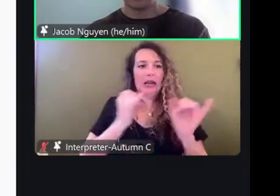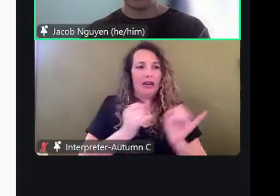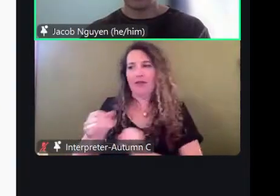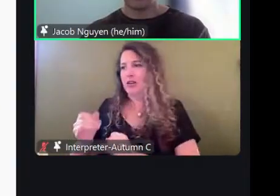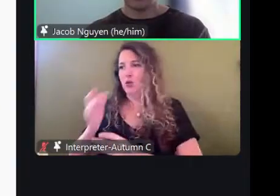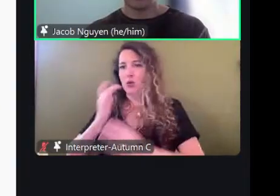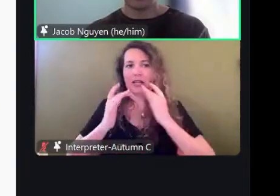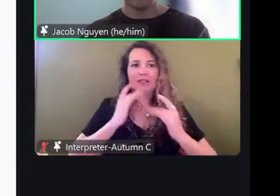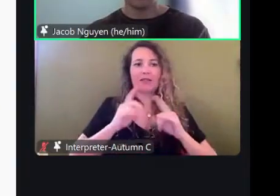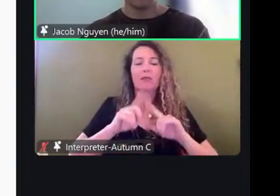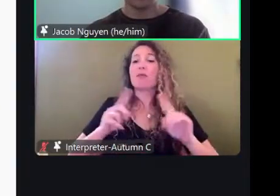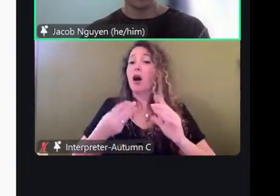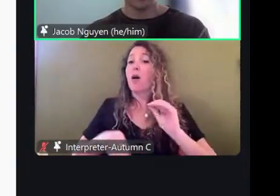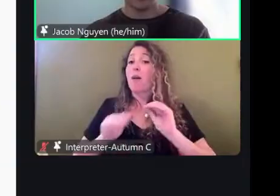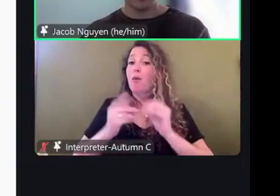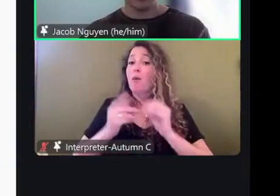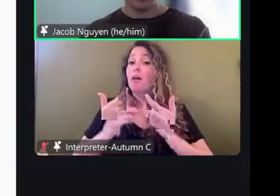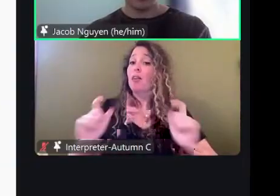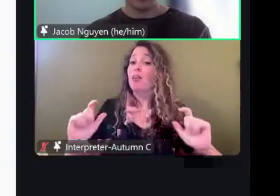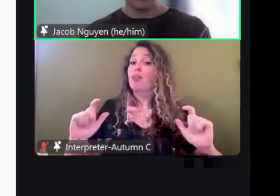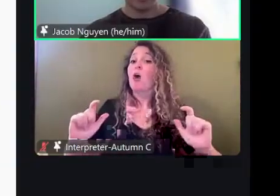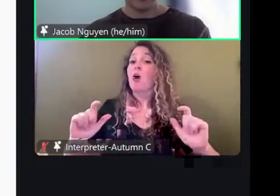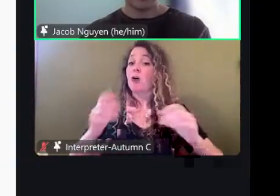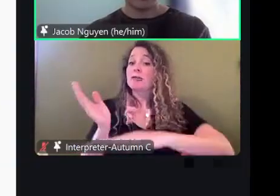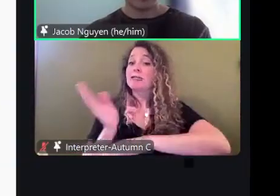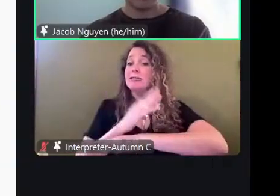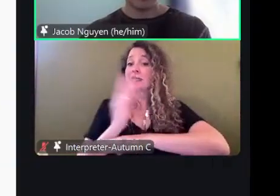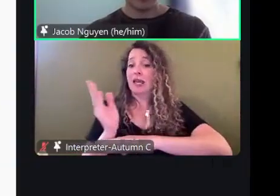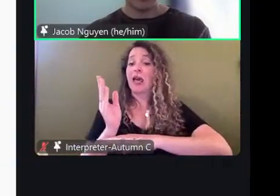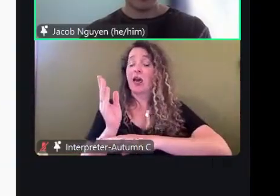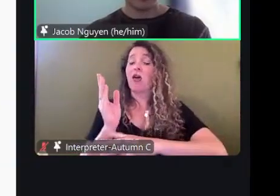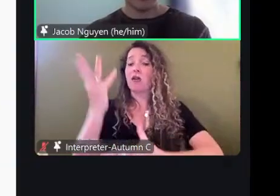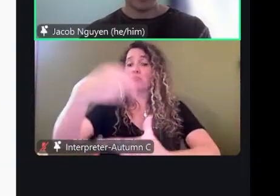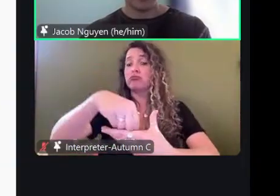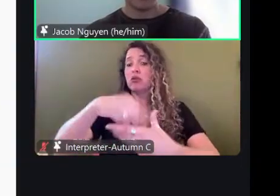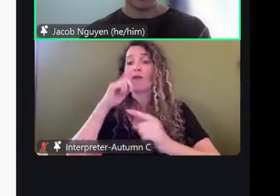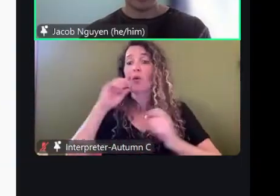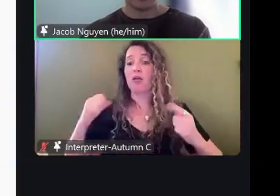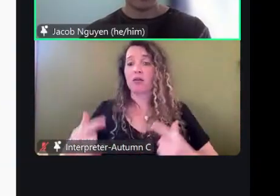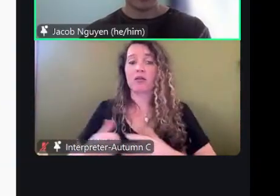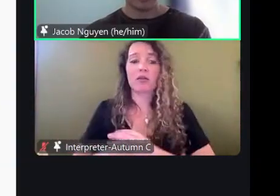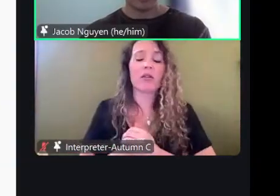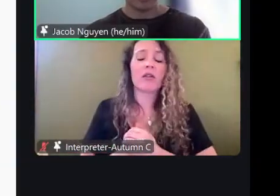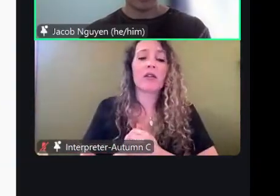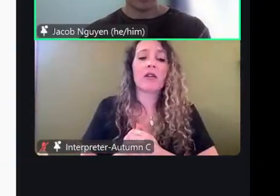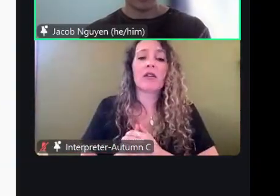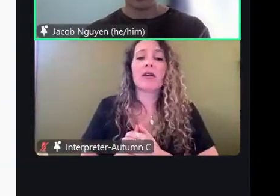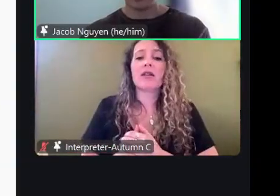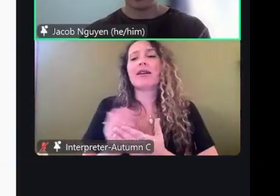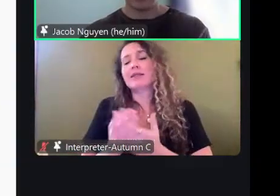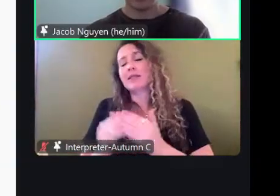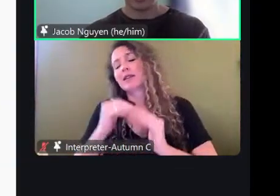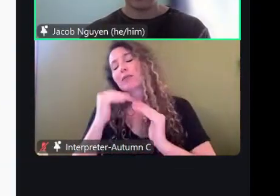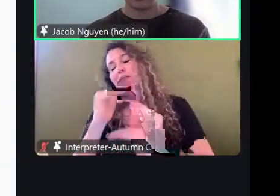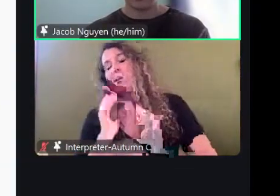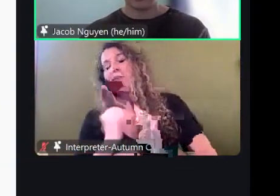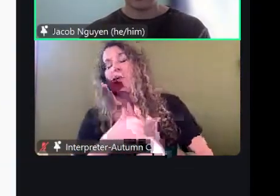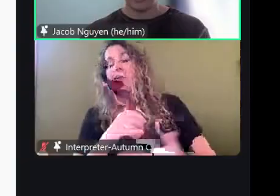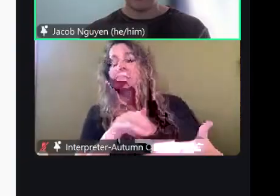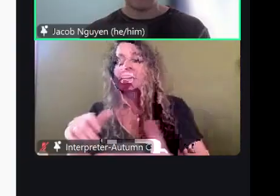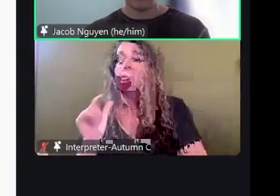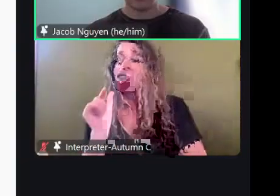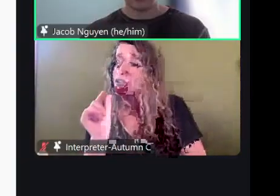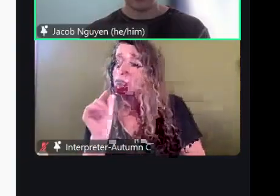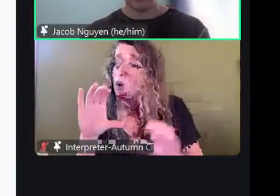just foster a greater sense of inclusion. And then some inherent limitations of our study is, again, we have a small sample size.